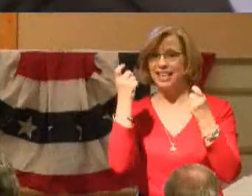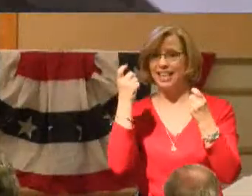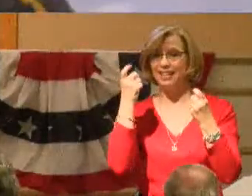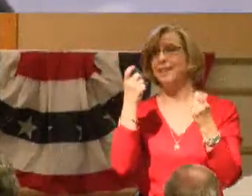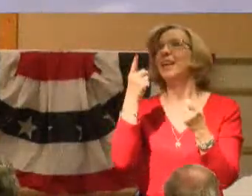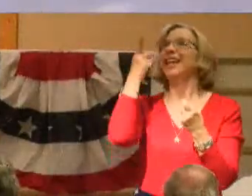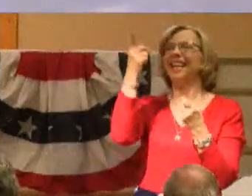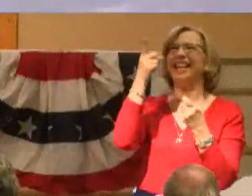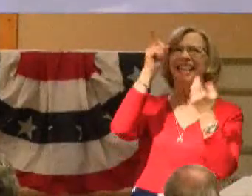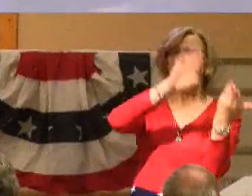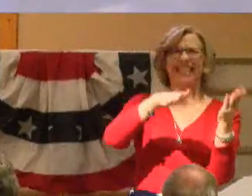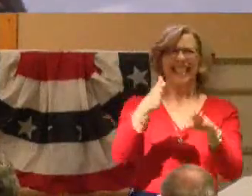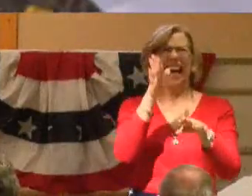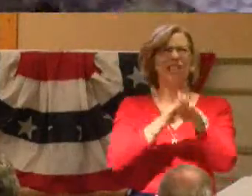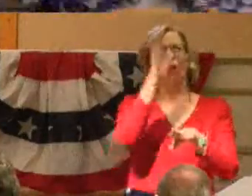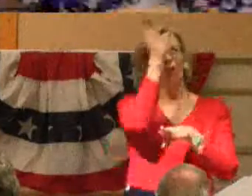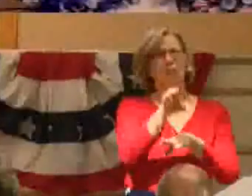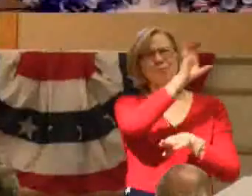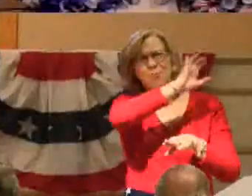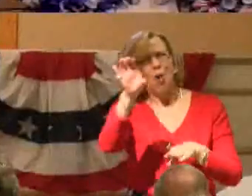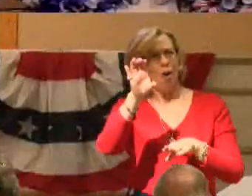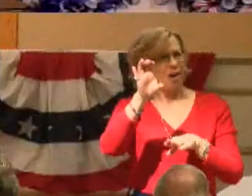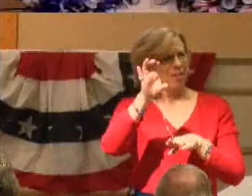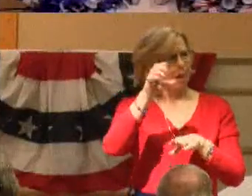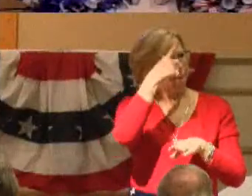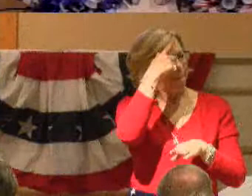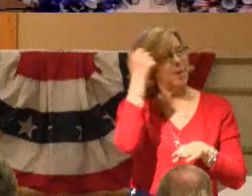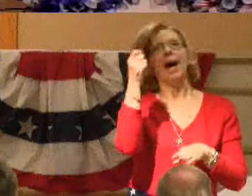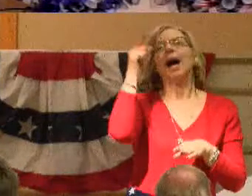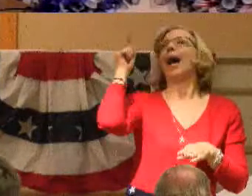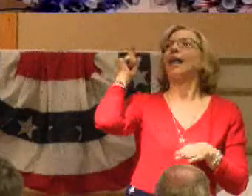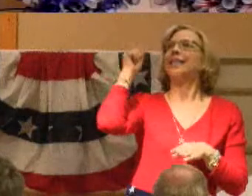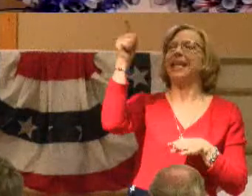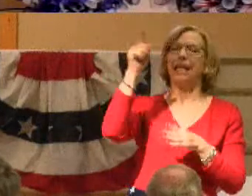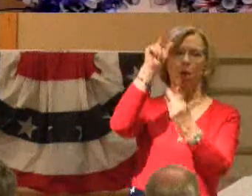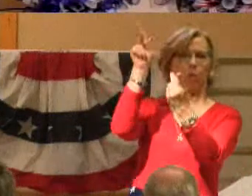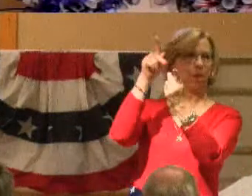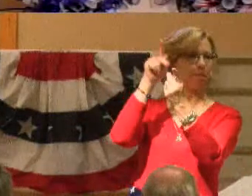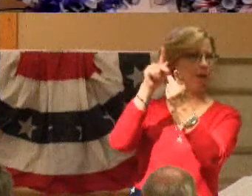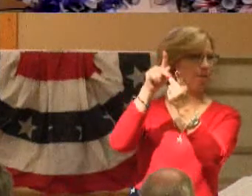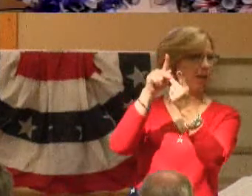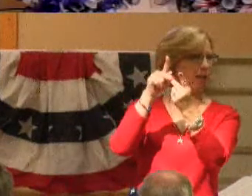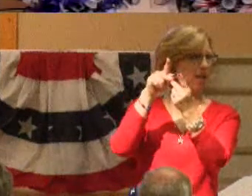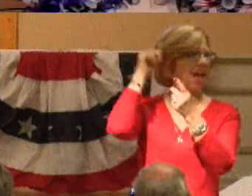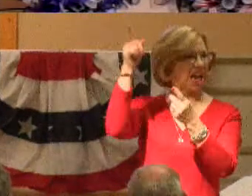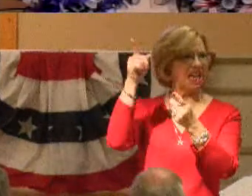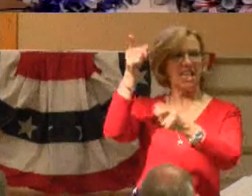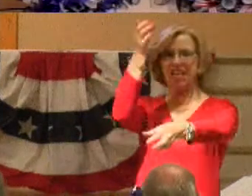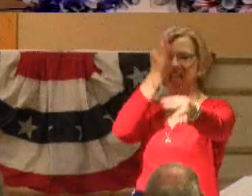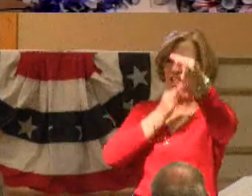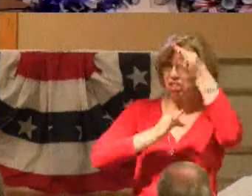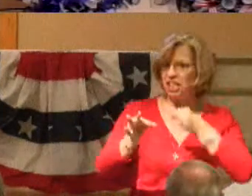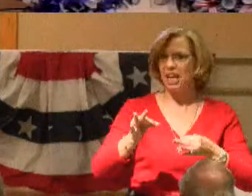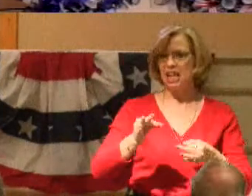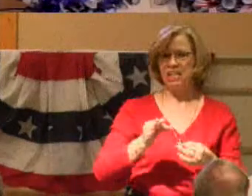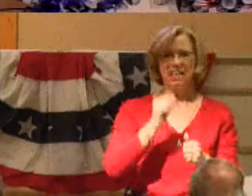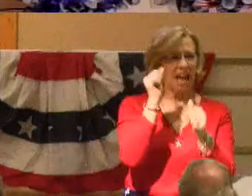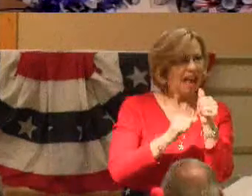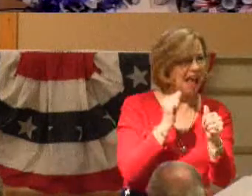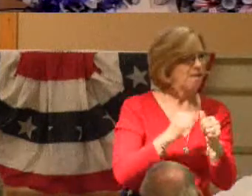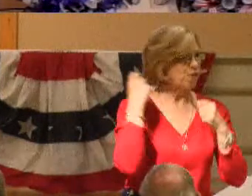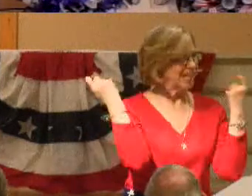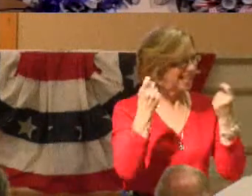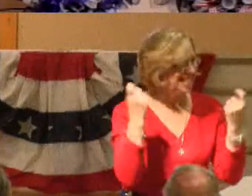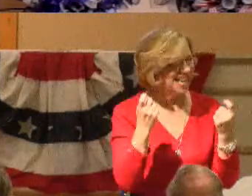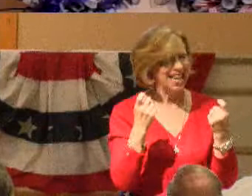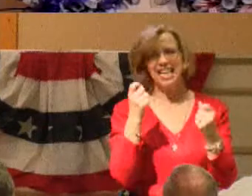I'm the only one that can do it, and I'm the only one that will do it, and I'm going to atone for every sin, for every man, every woman, every